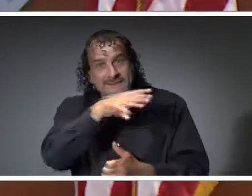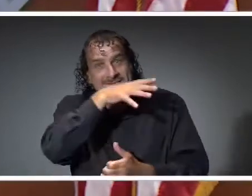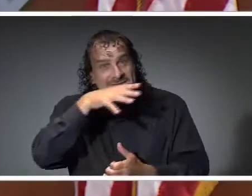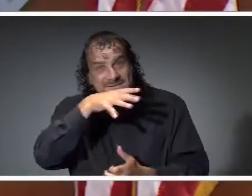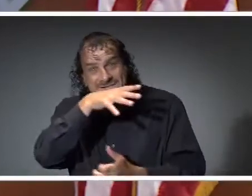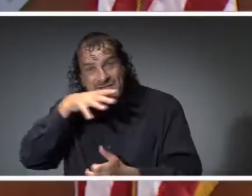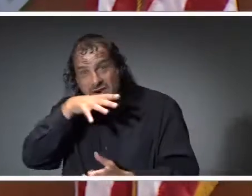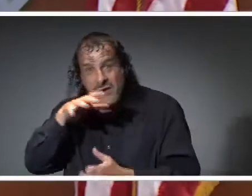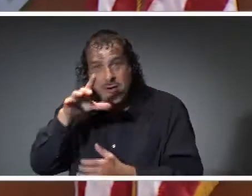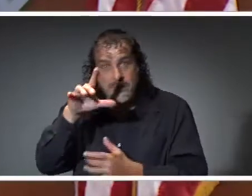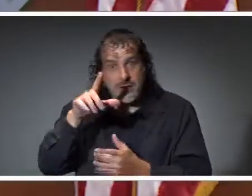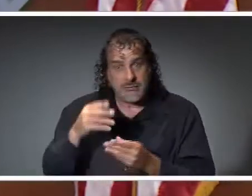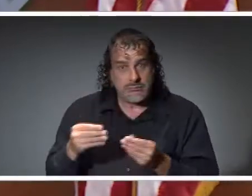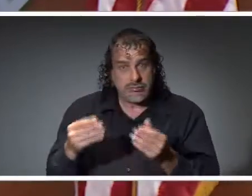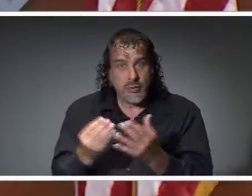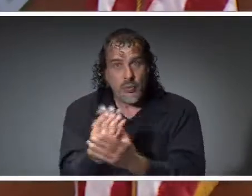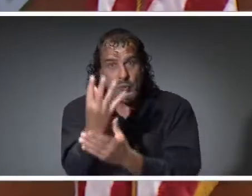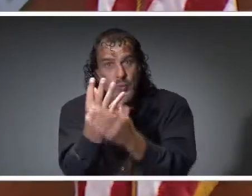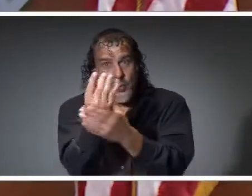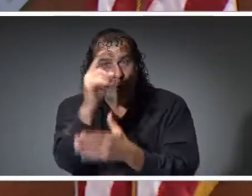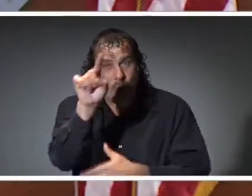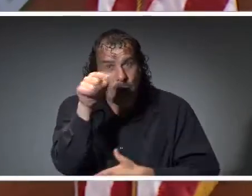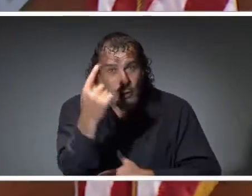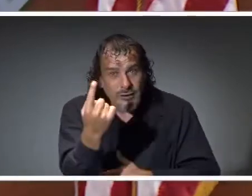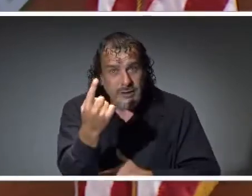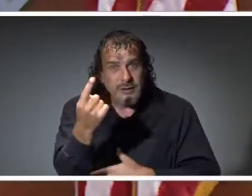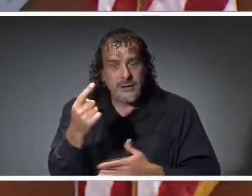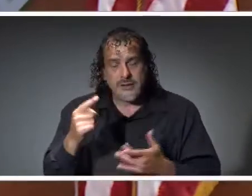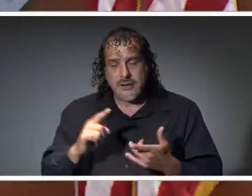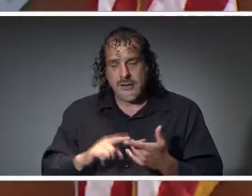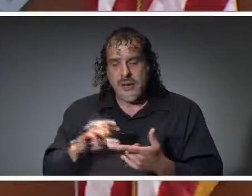cropland. Crop damages collected by the